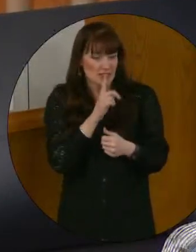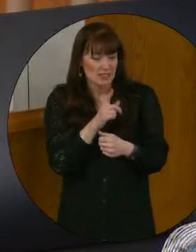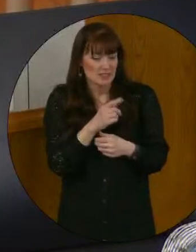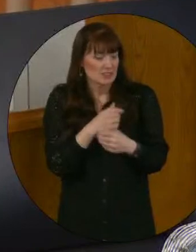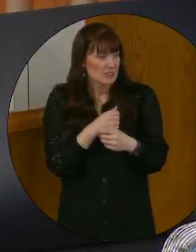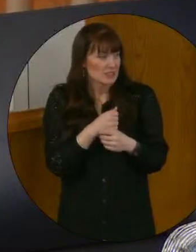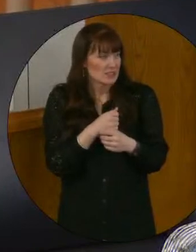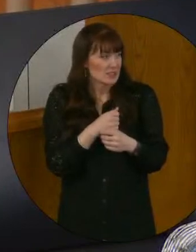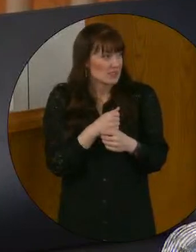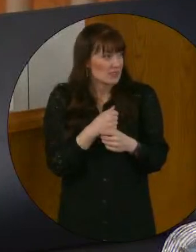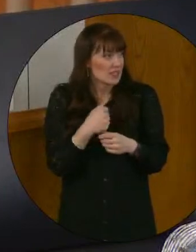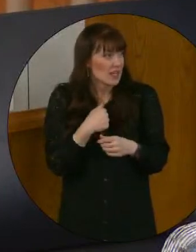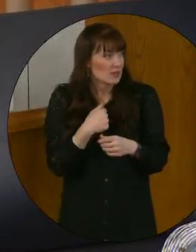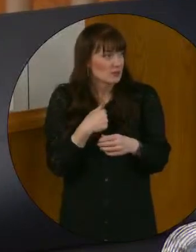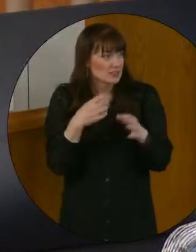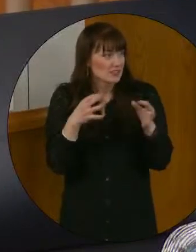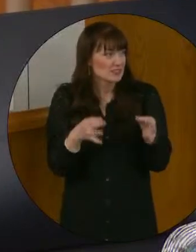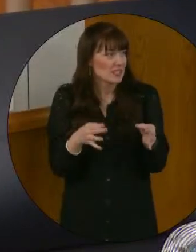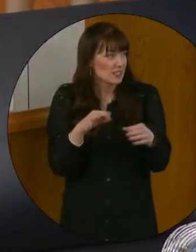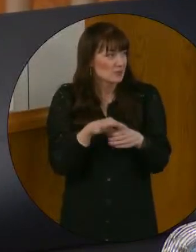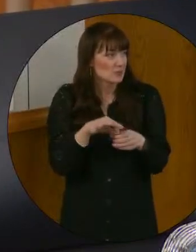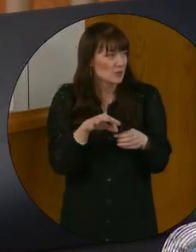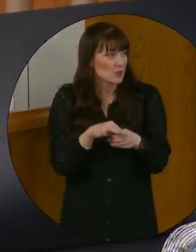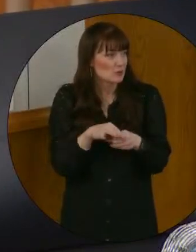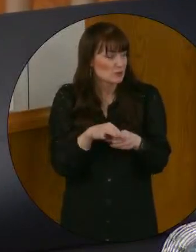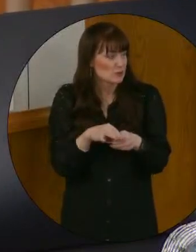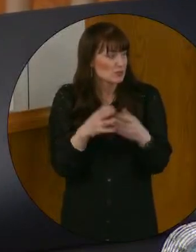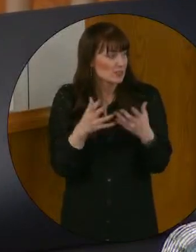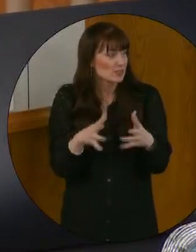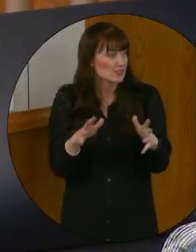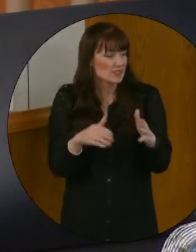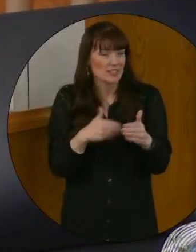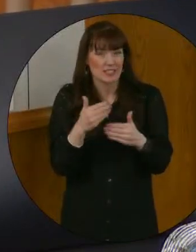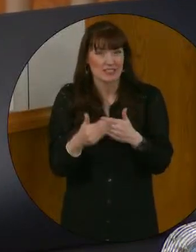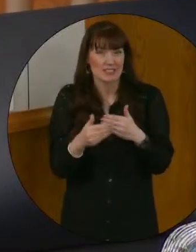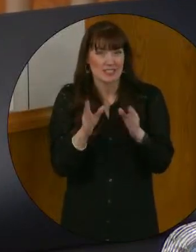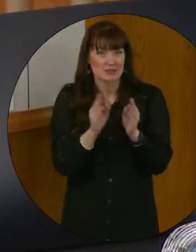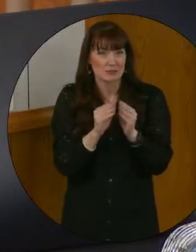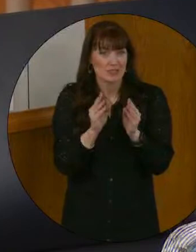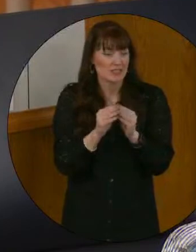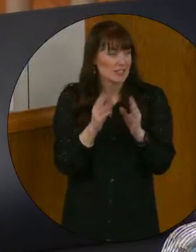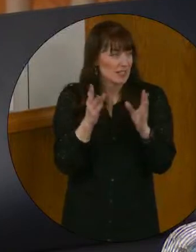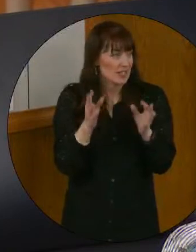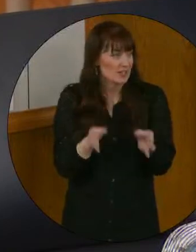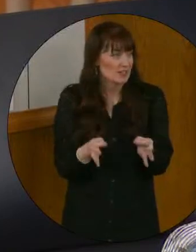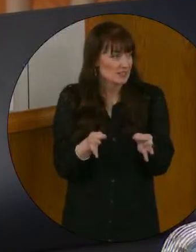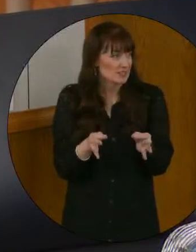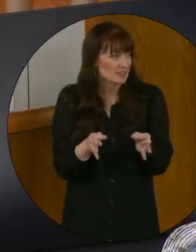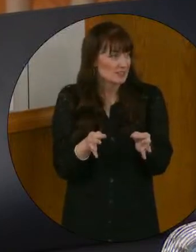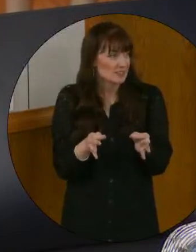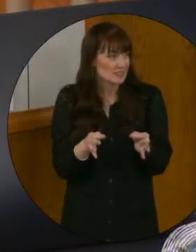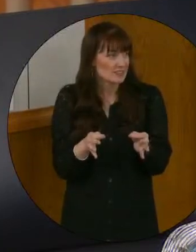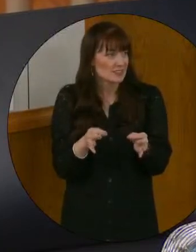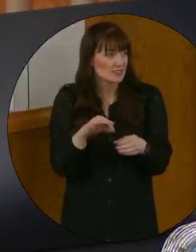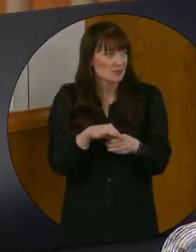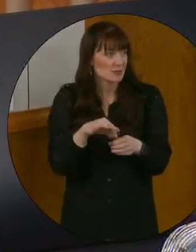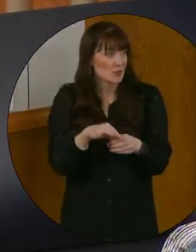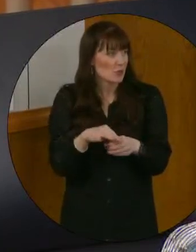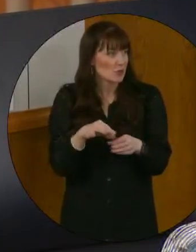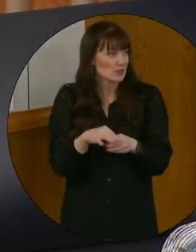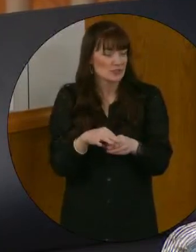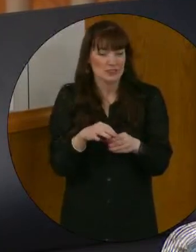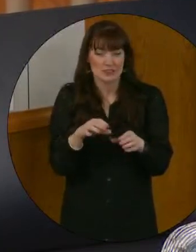was one of the deciding votes to disband them, and then the next meeting, they voted to undo that, and they have